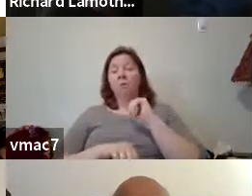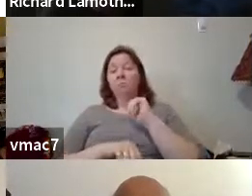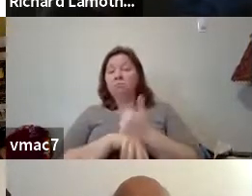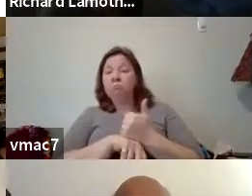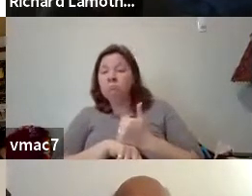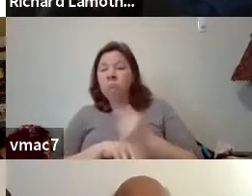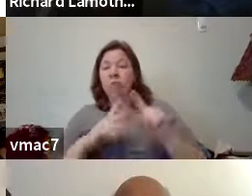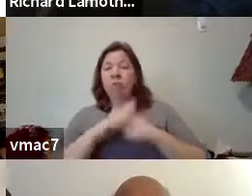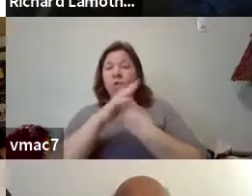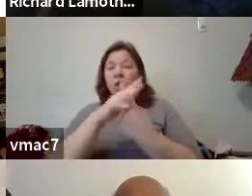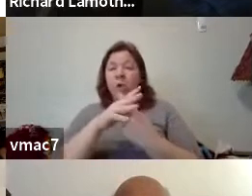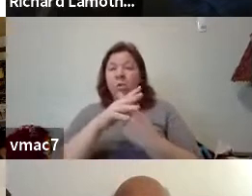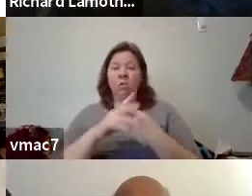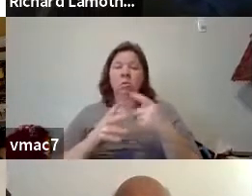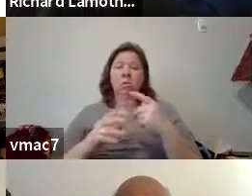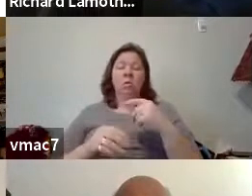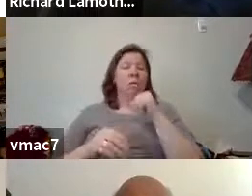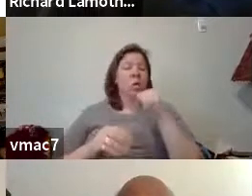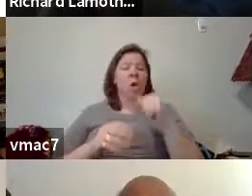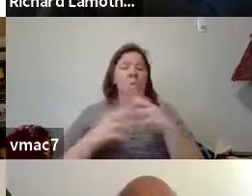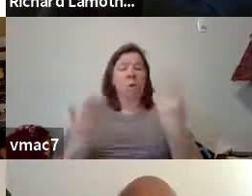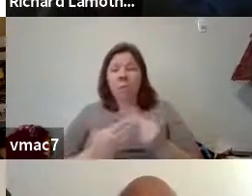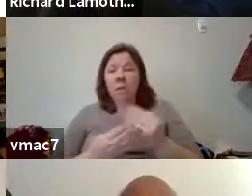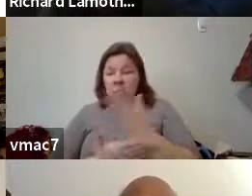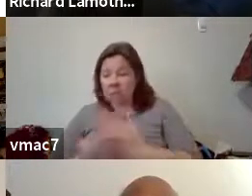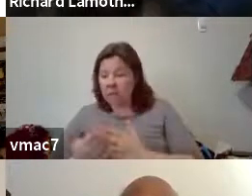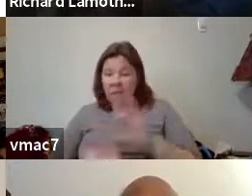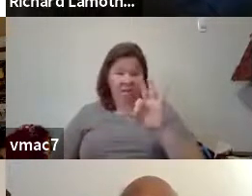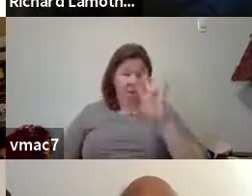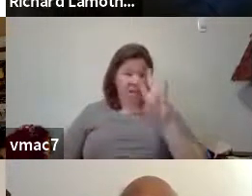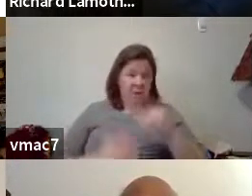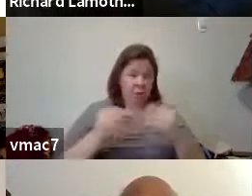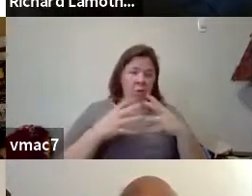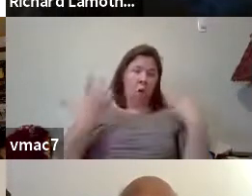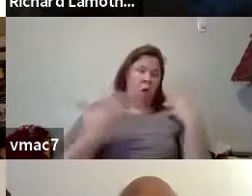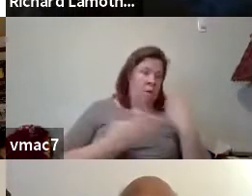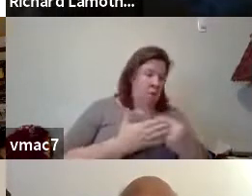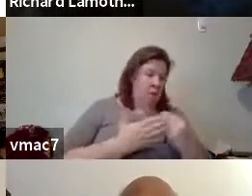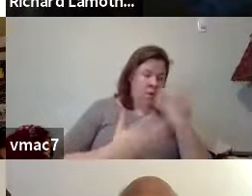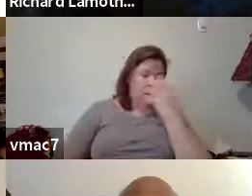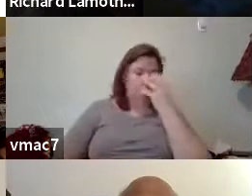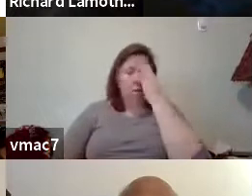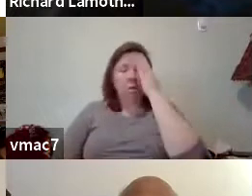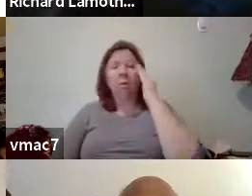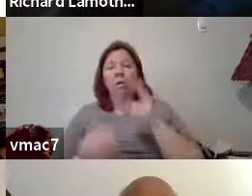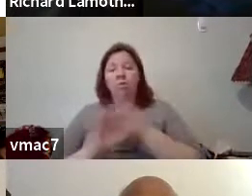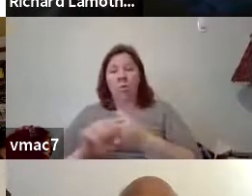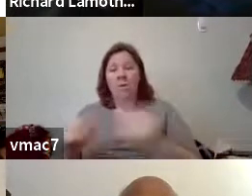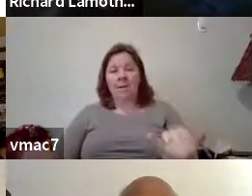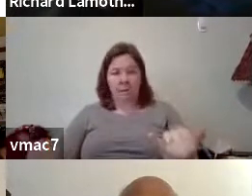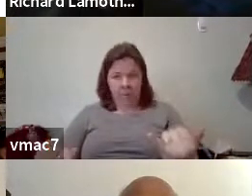to others. And so if you're in a country that $97 is a lot of money, well, get in now,